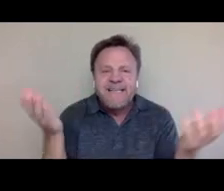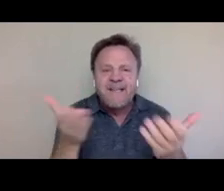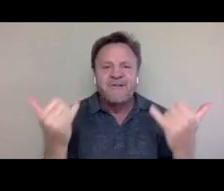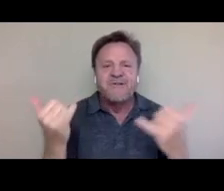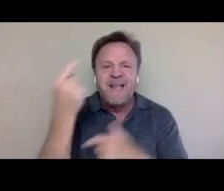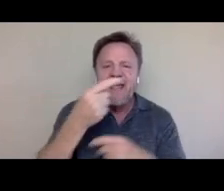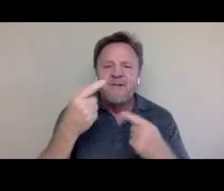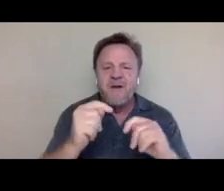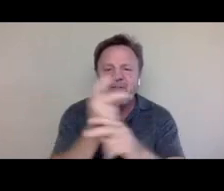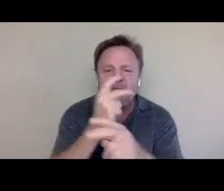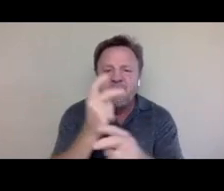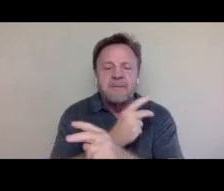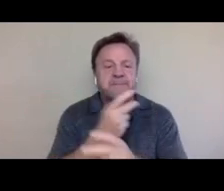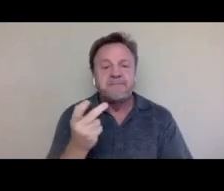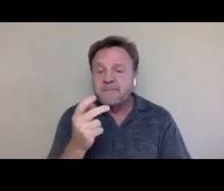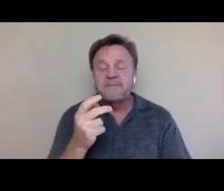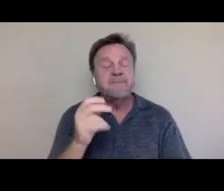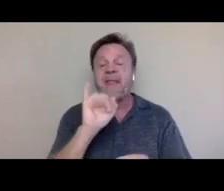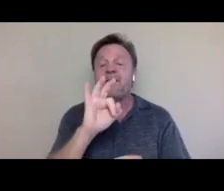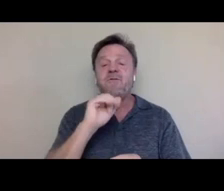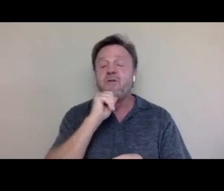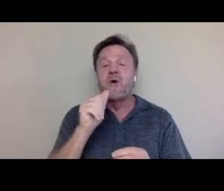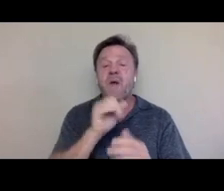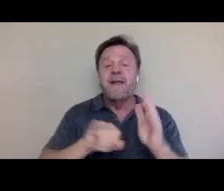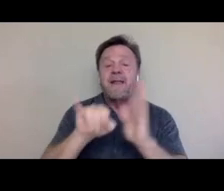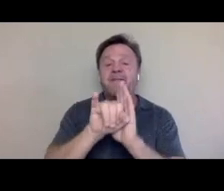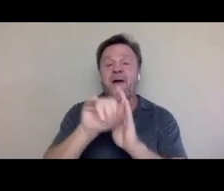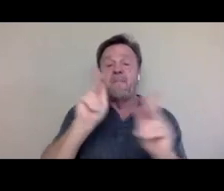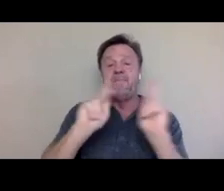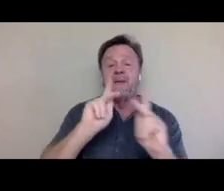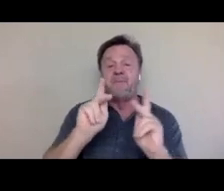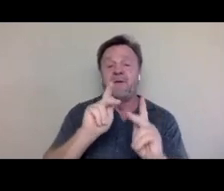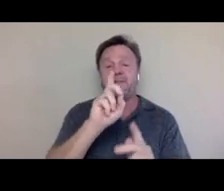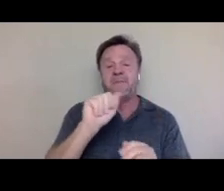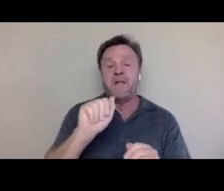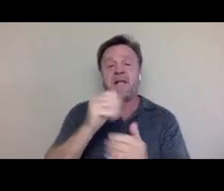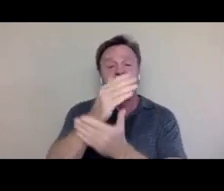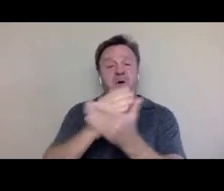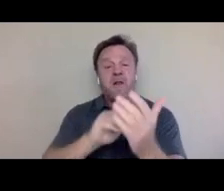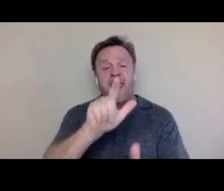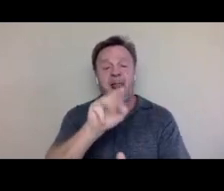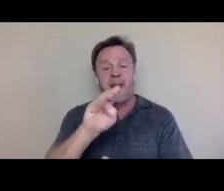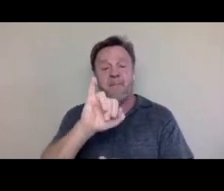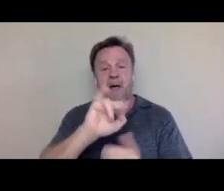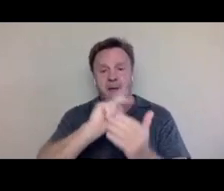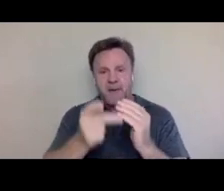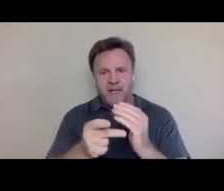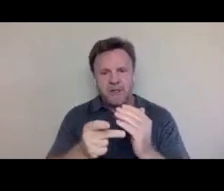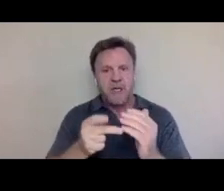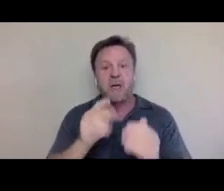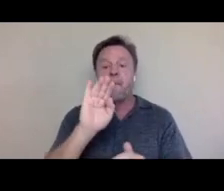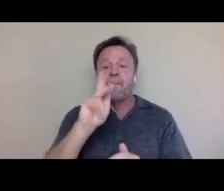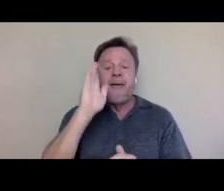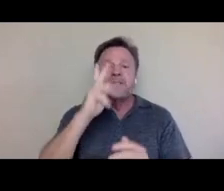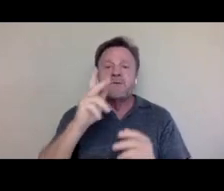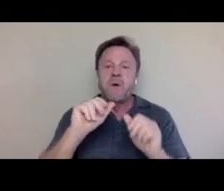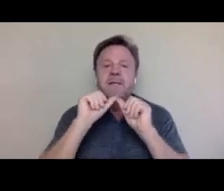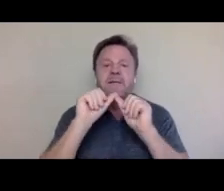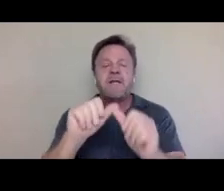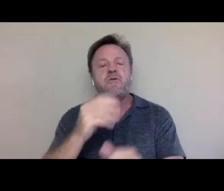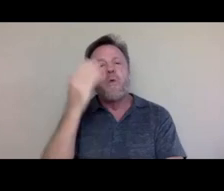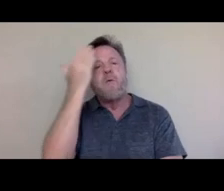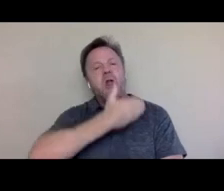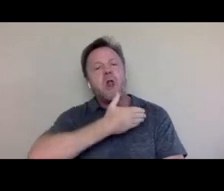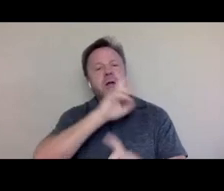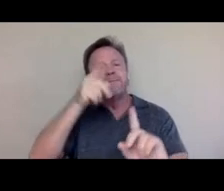Without identifying people with disabilities as part of the LMI population, banks will continue to overlook the specific